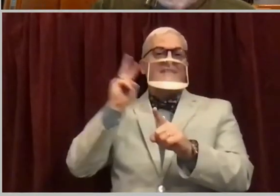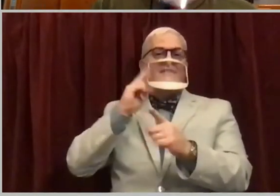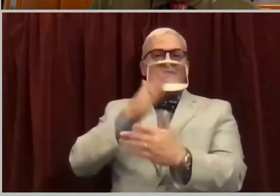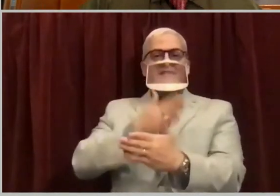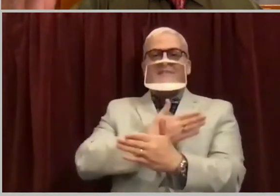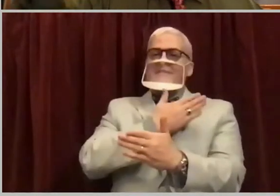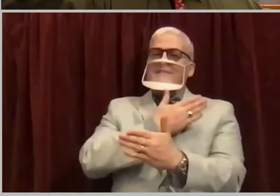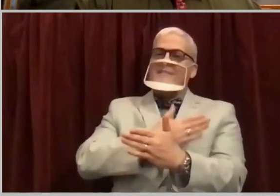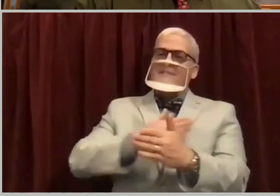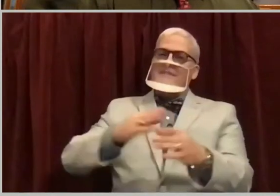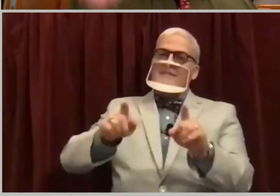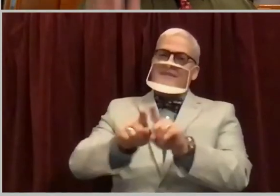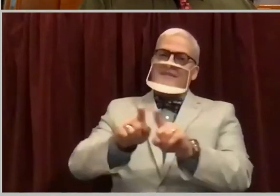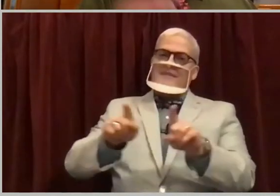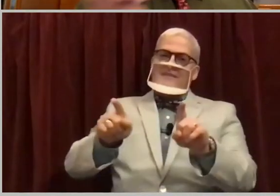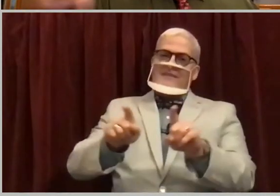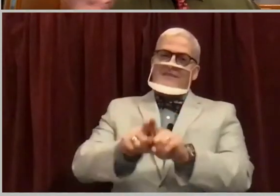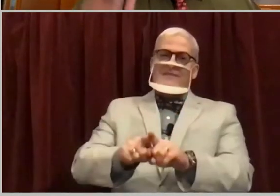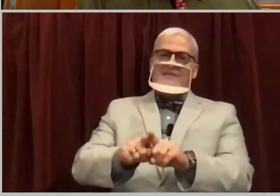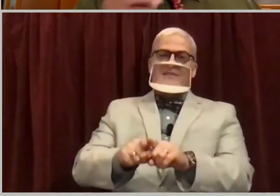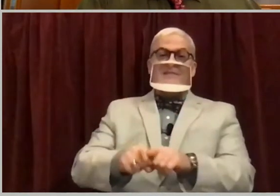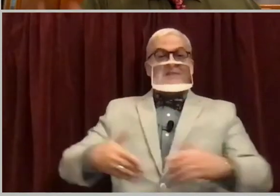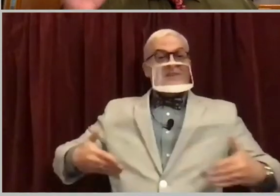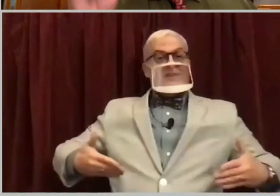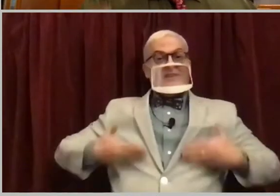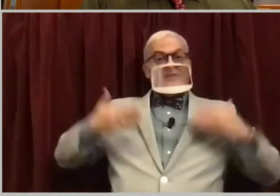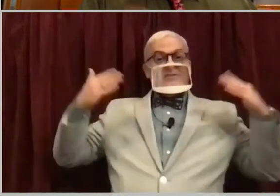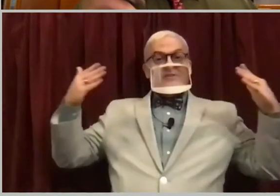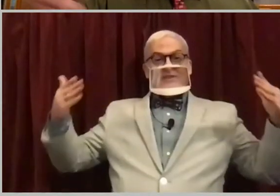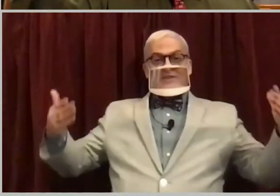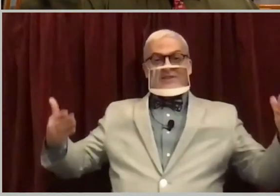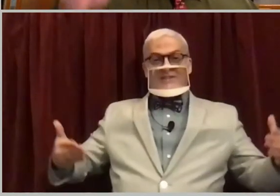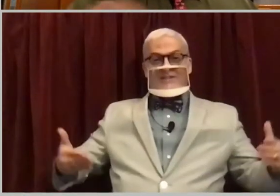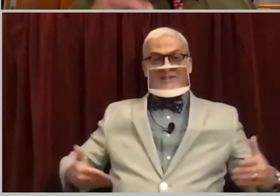the virgin sings a